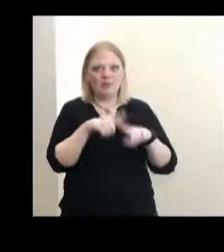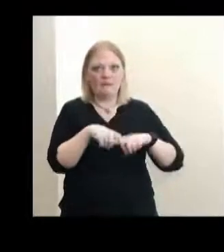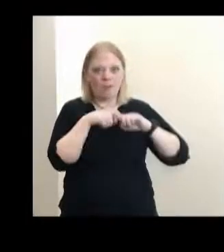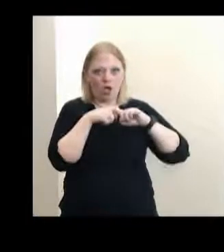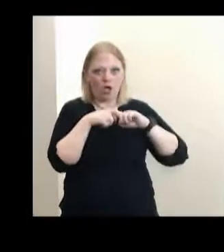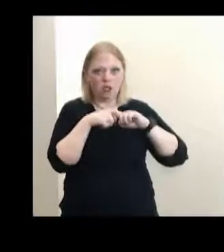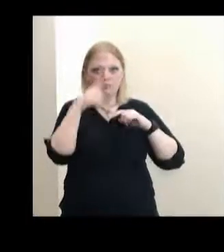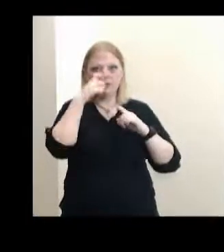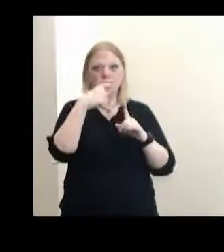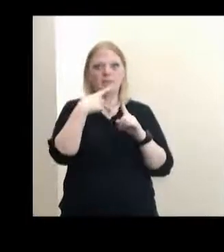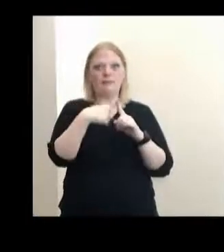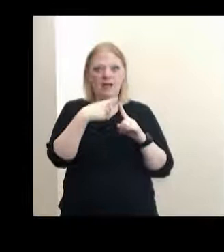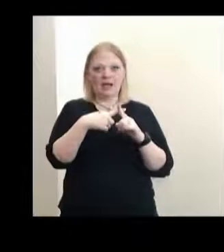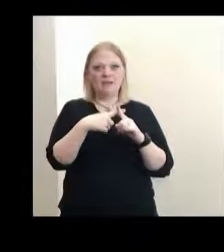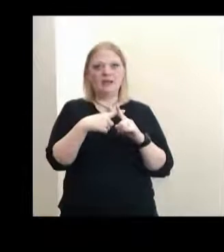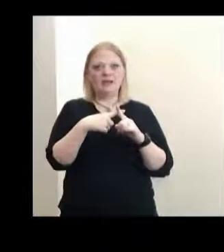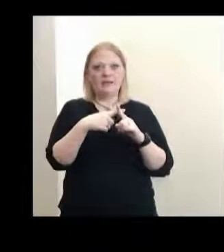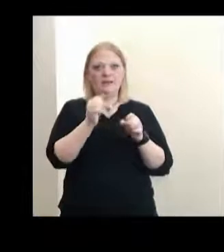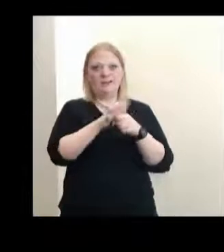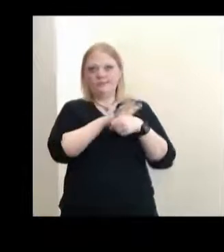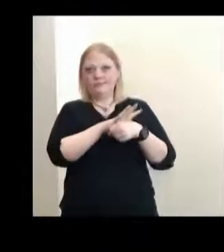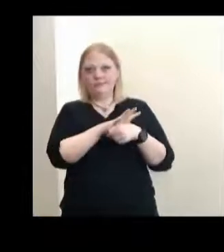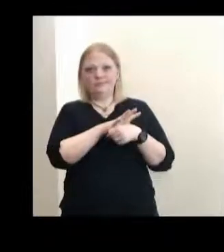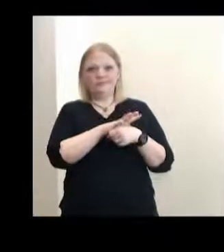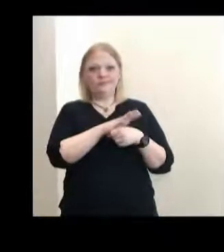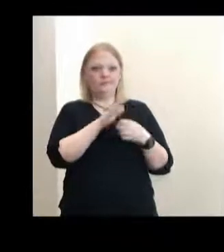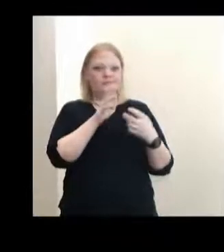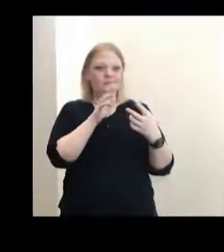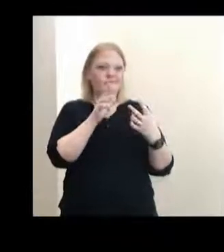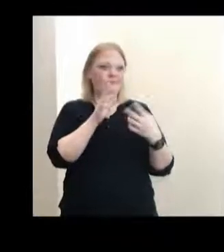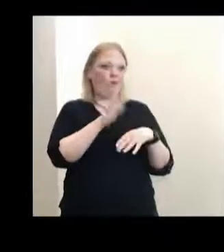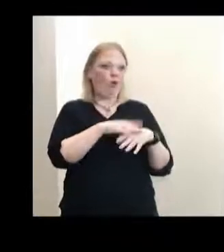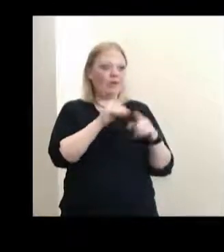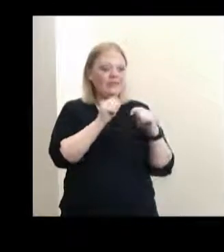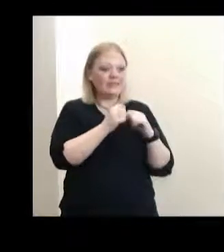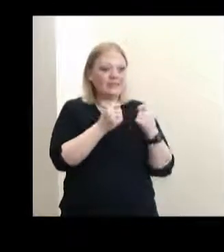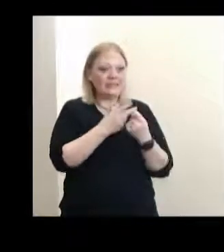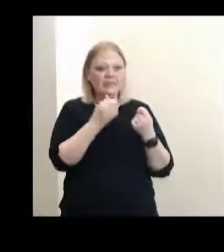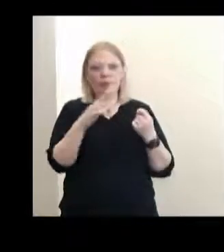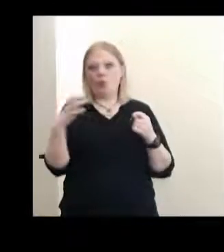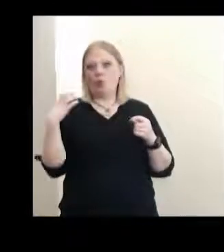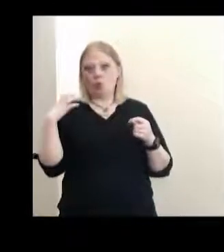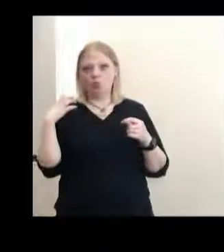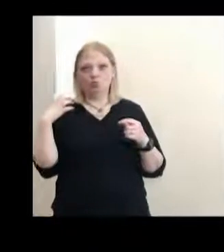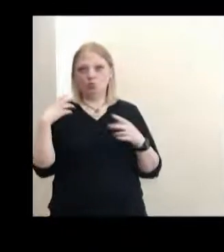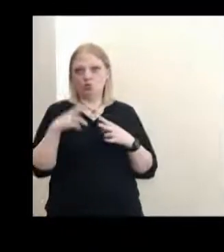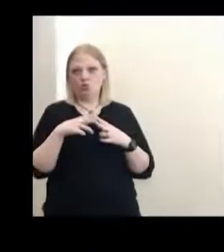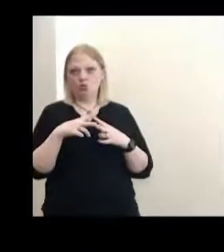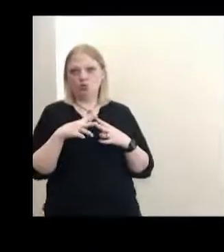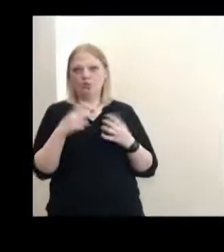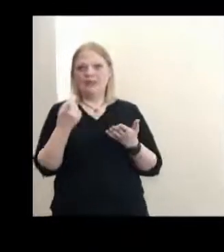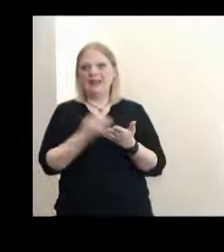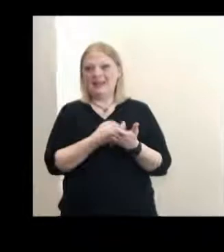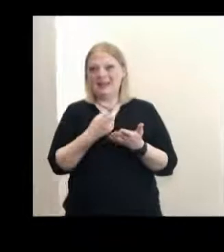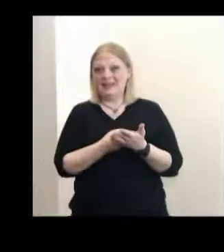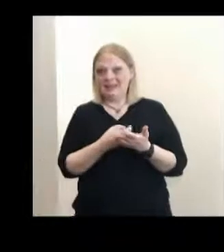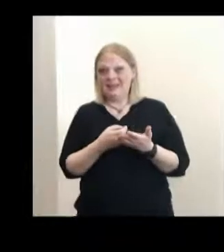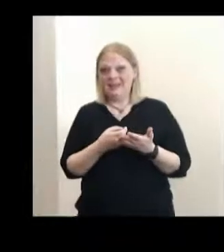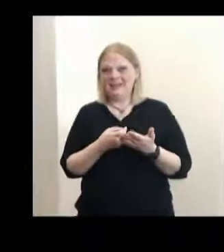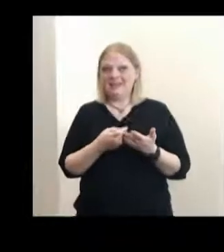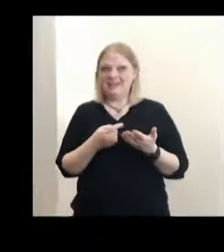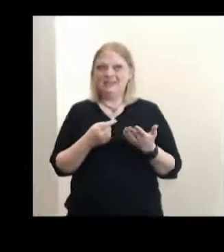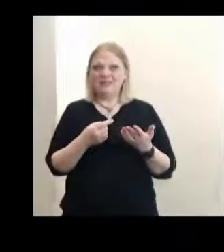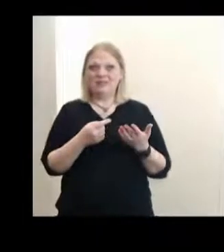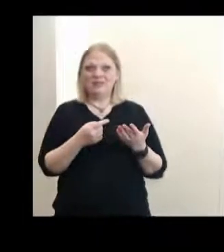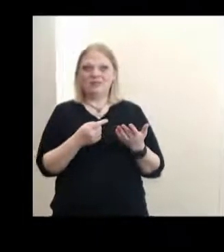had a positive COVID-19 case either on the team or a coach. Hockey accounted for almost half,